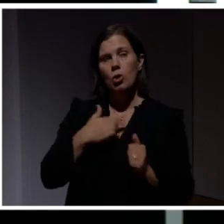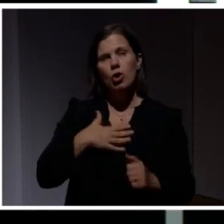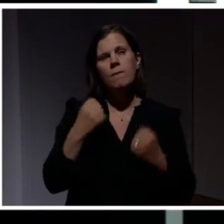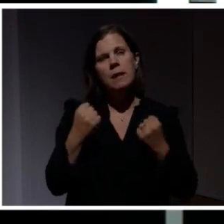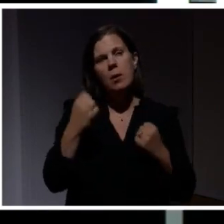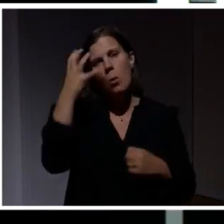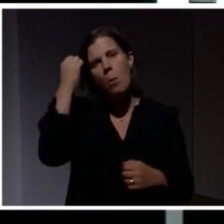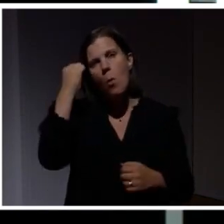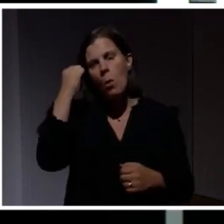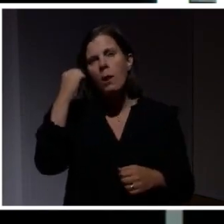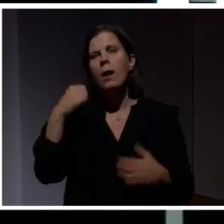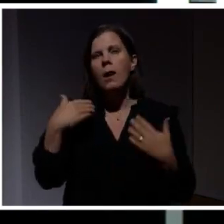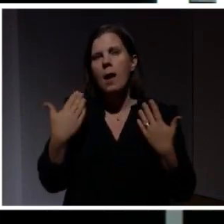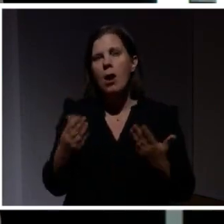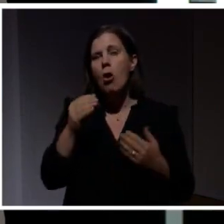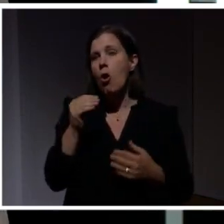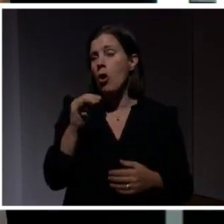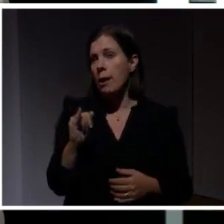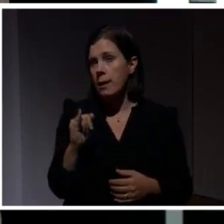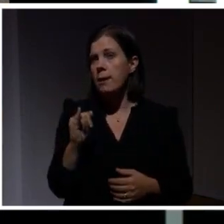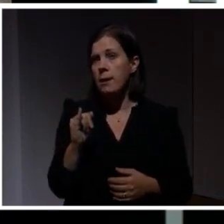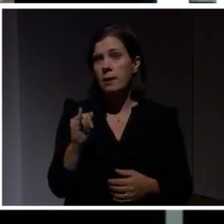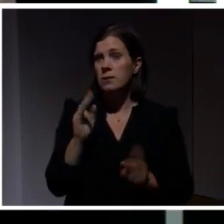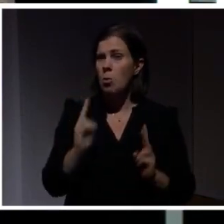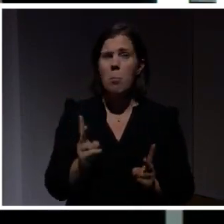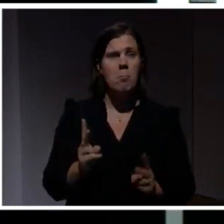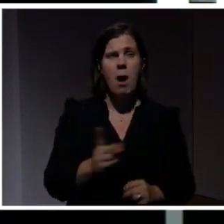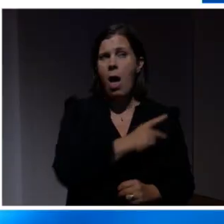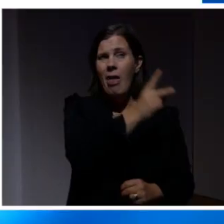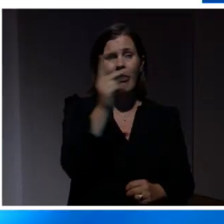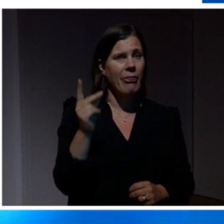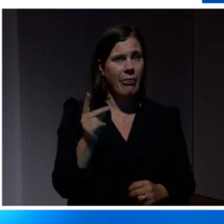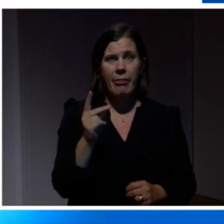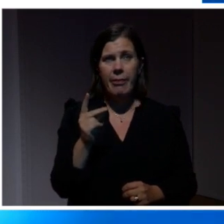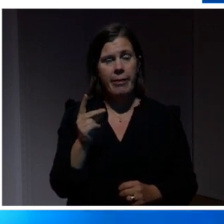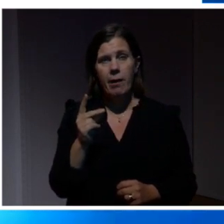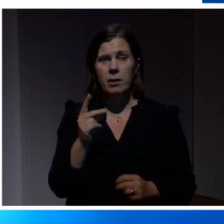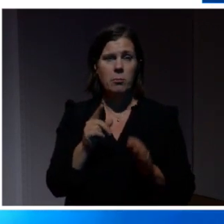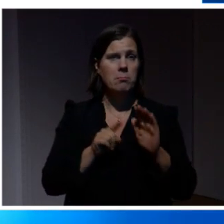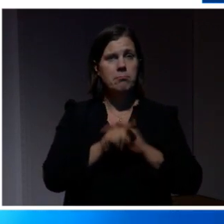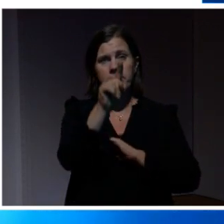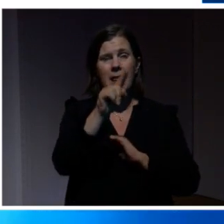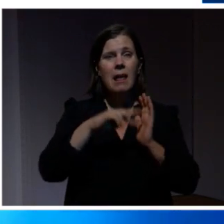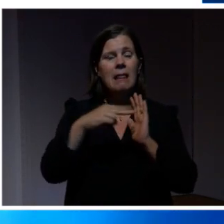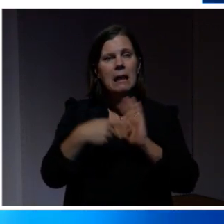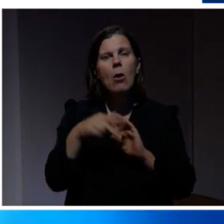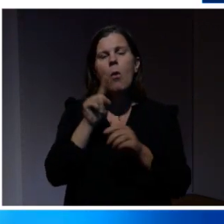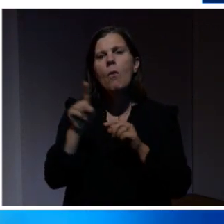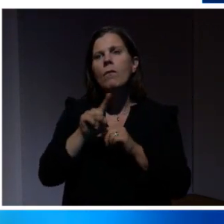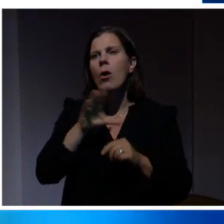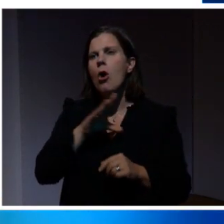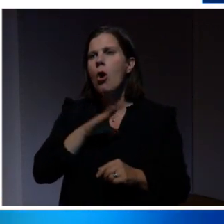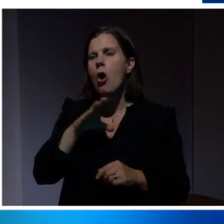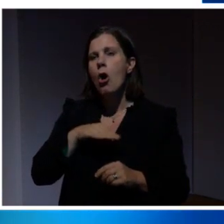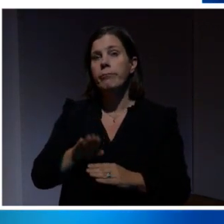to remember is, of course, that AI, like many other of these sort of groundbreaking technologies, usually has a bit of a